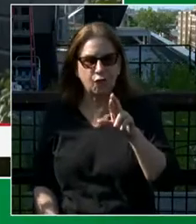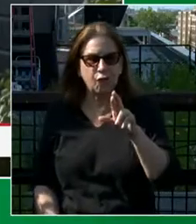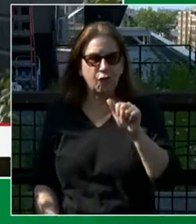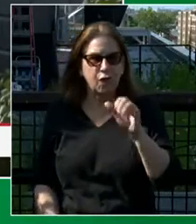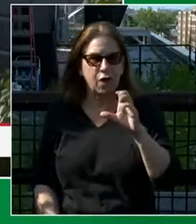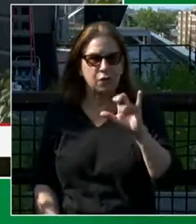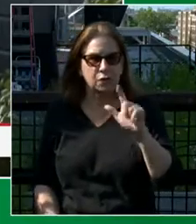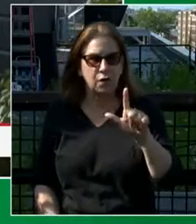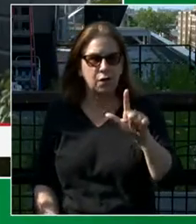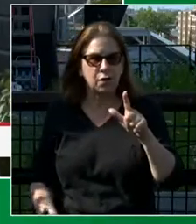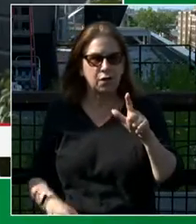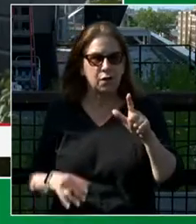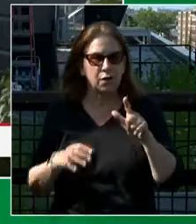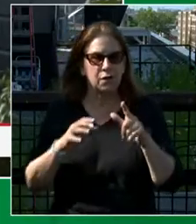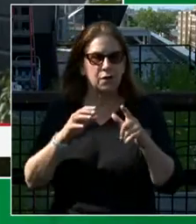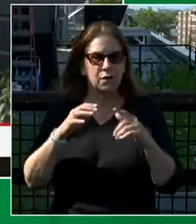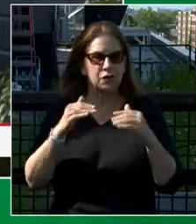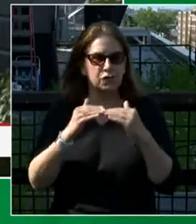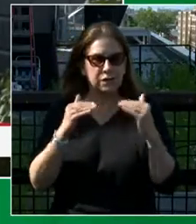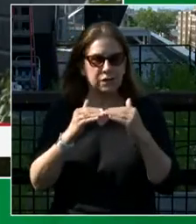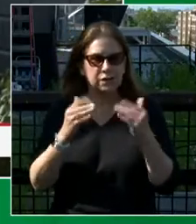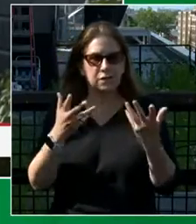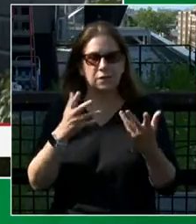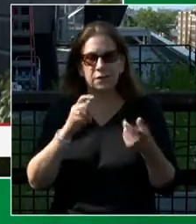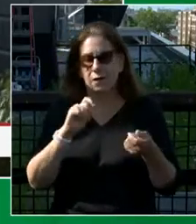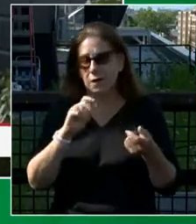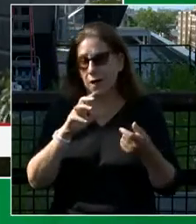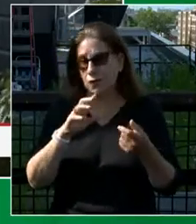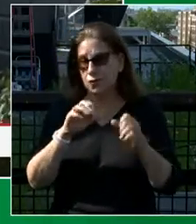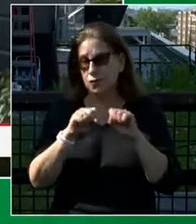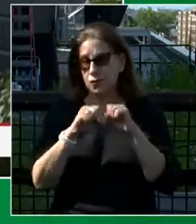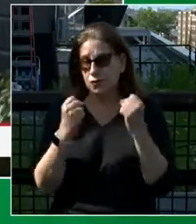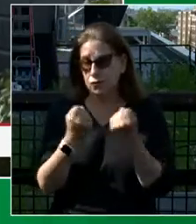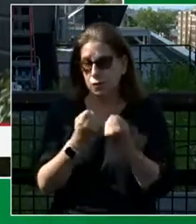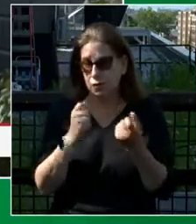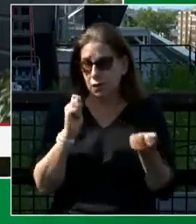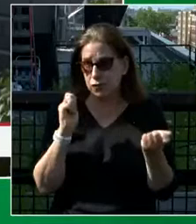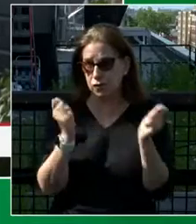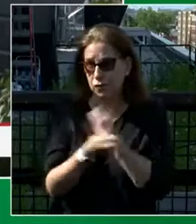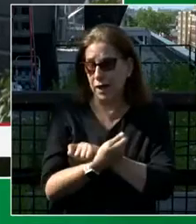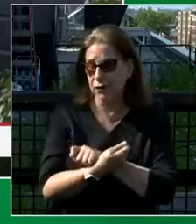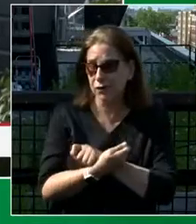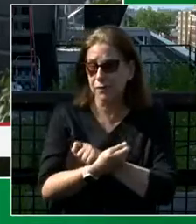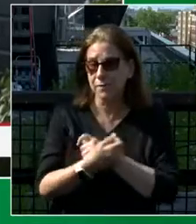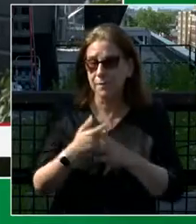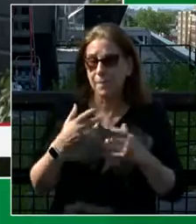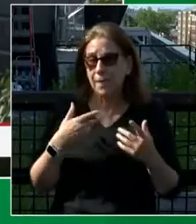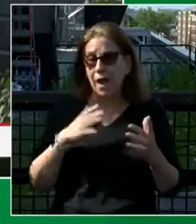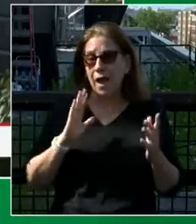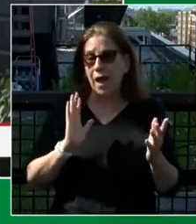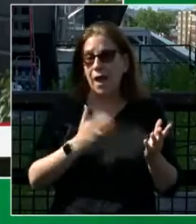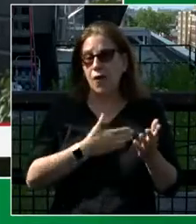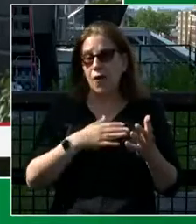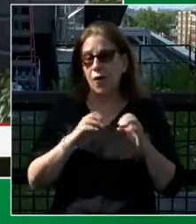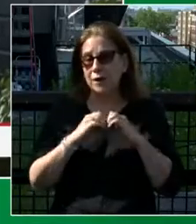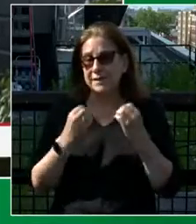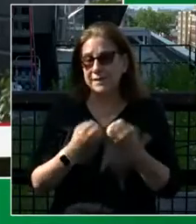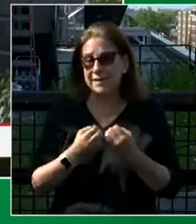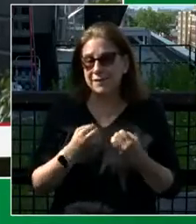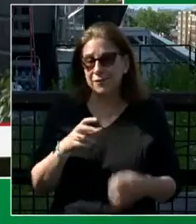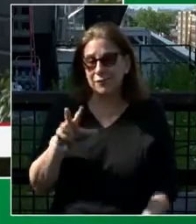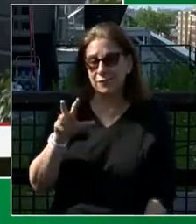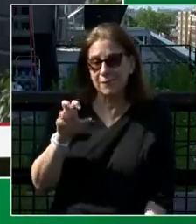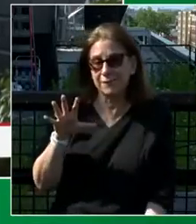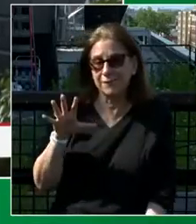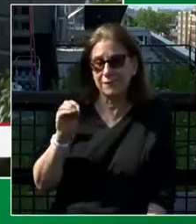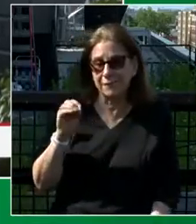we're seeing. And as an organization with 350,000 people across the globe and much different income levels for,